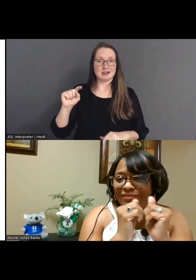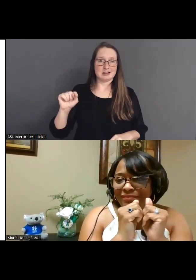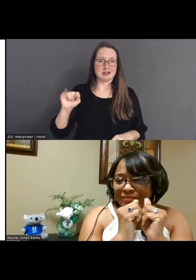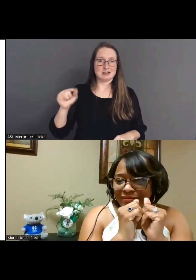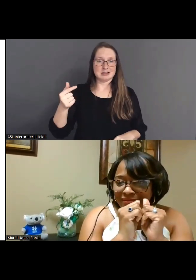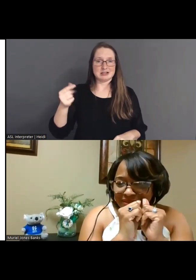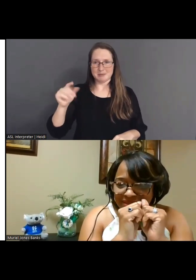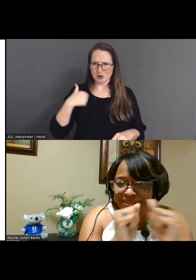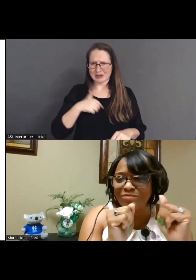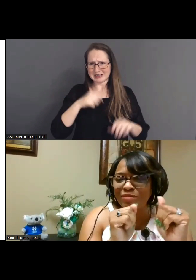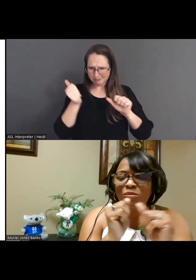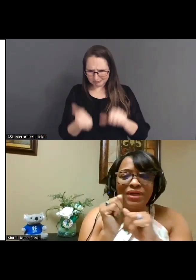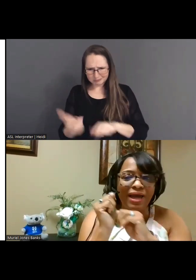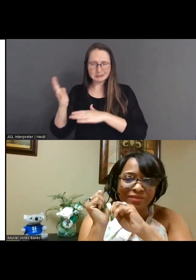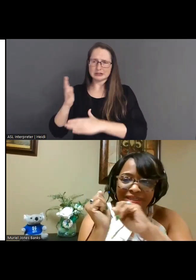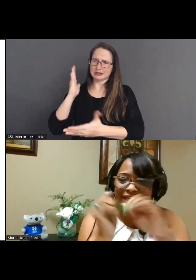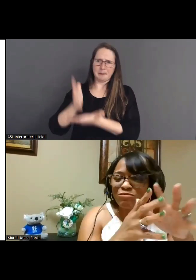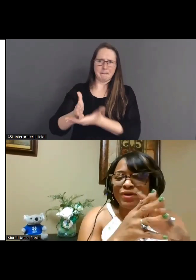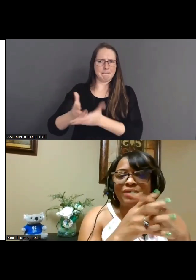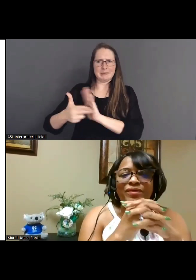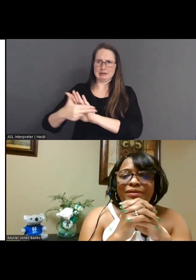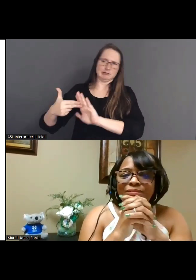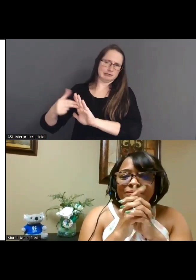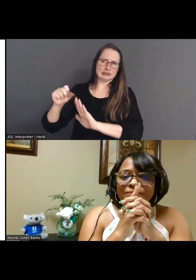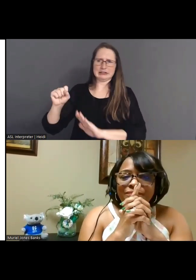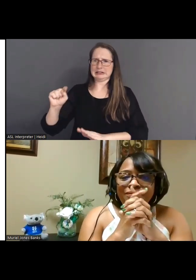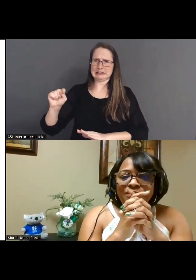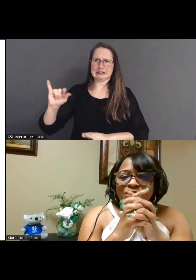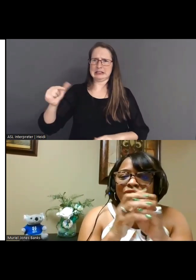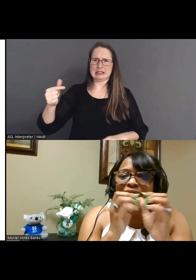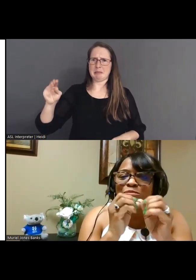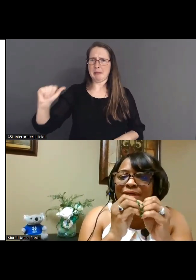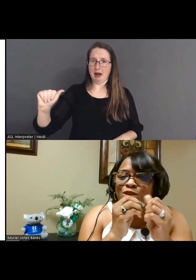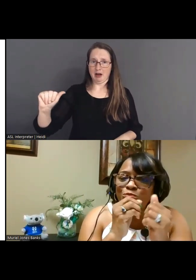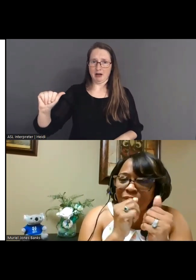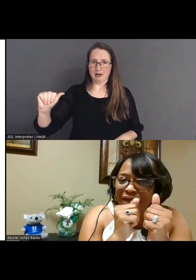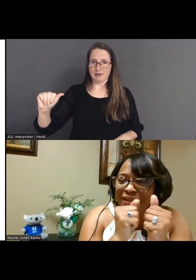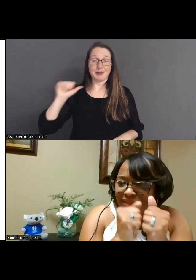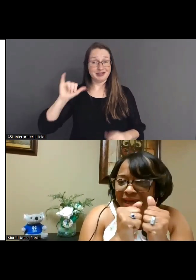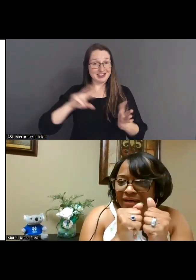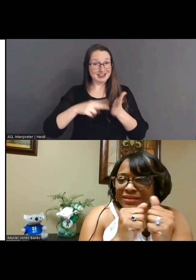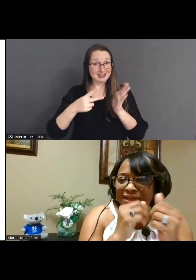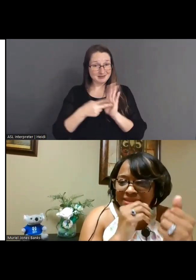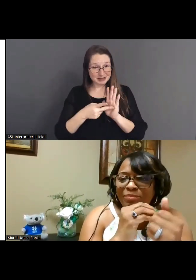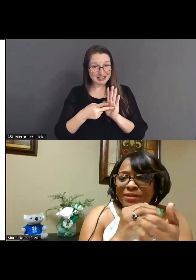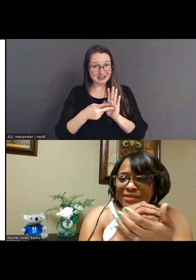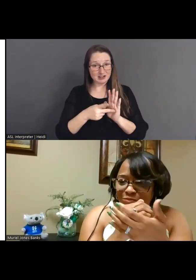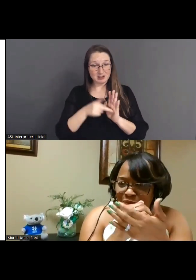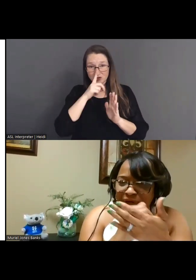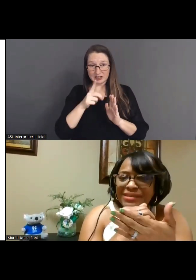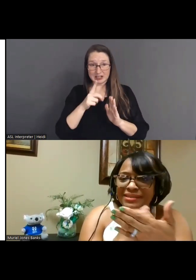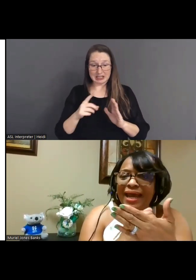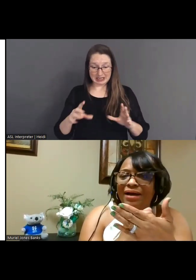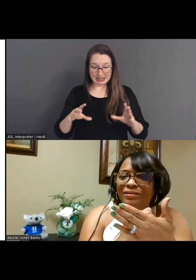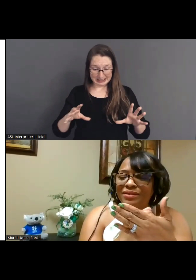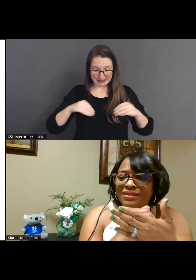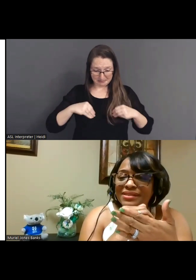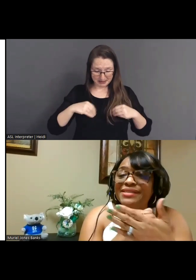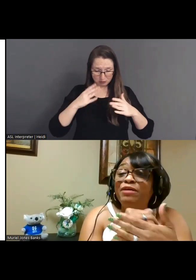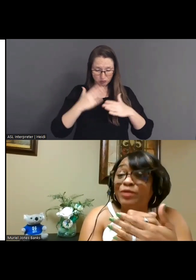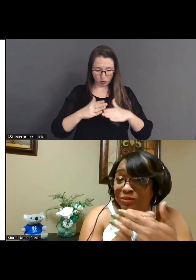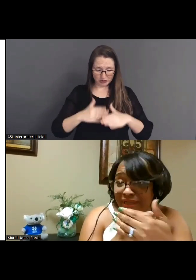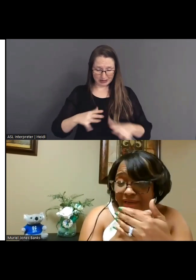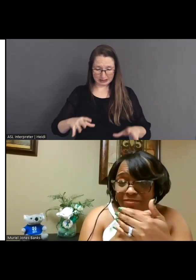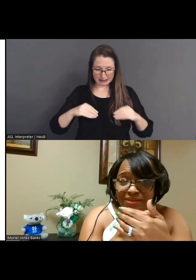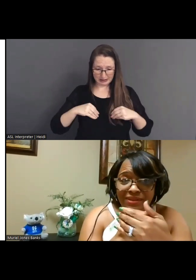stop stigma. We have to get rid of it. So that means breaking down, acceptance breaks down